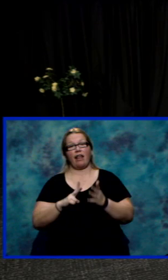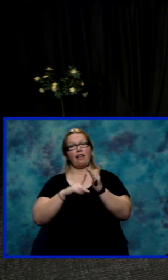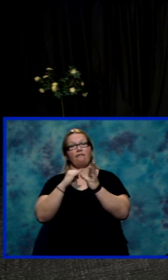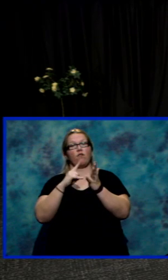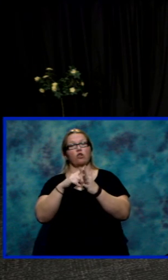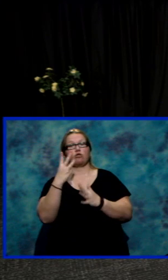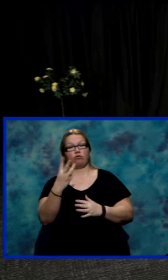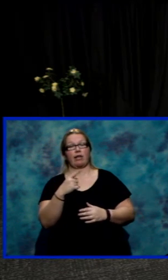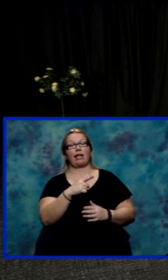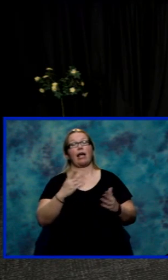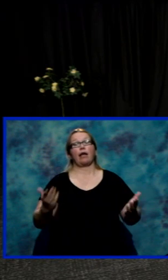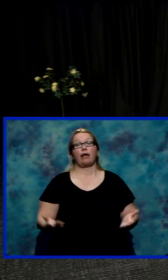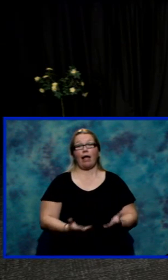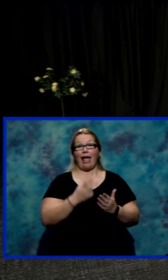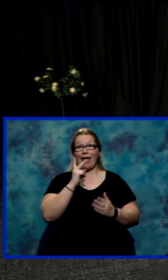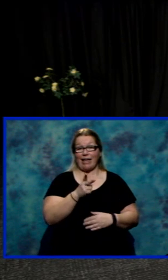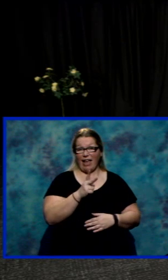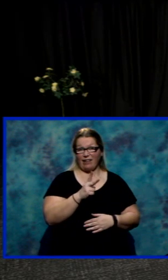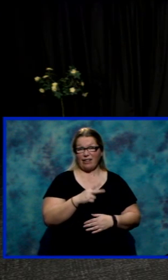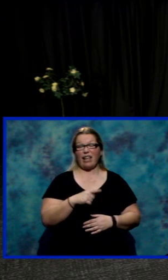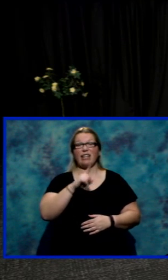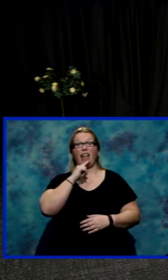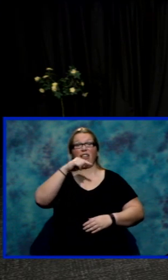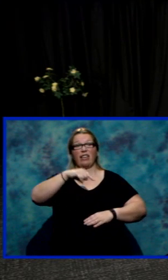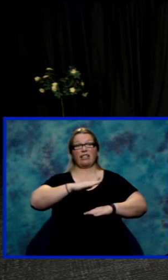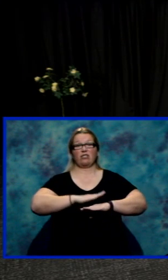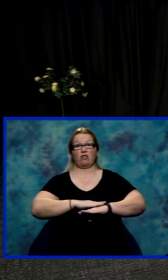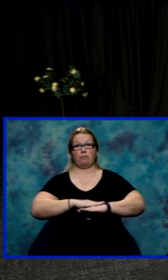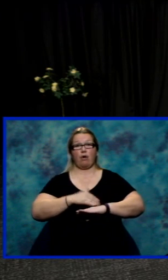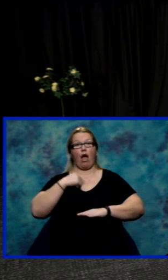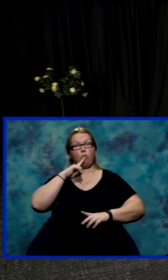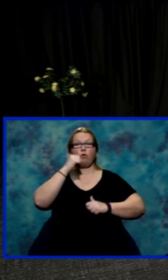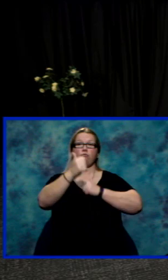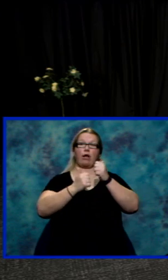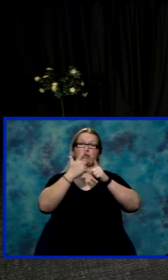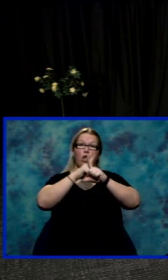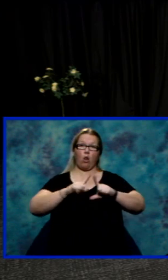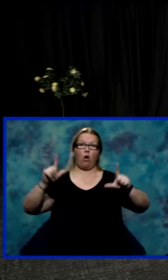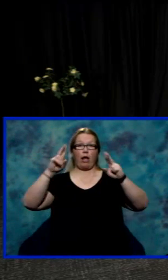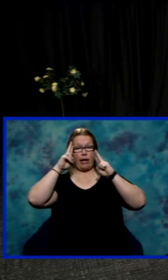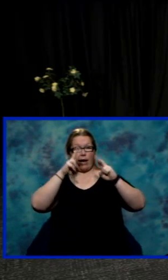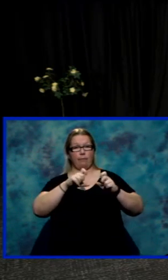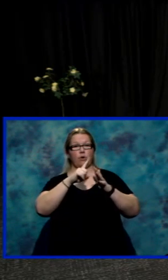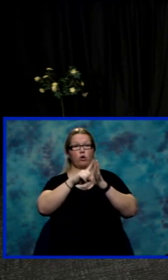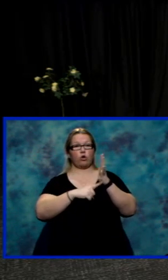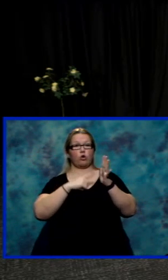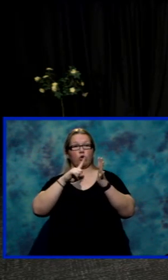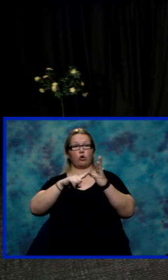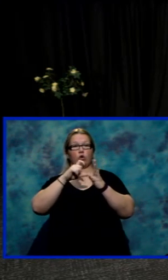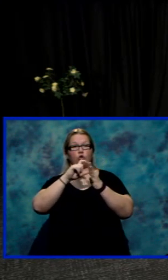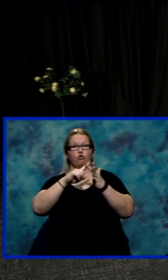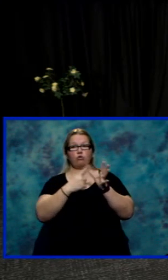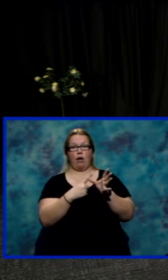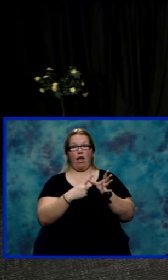She conceived again, and when she gave birth to a son, she said, this time I will praise the Lord, and she named him Judah, and then she stopped